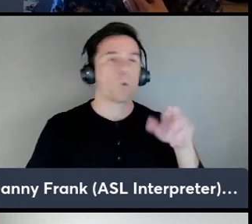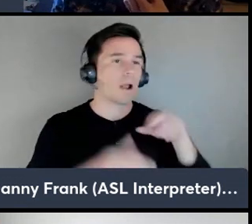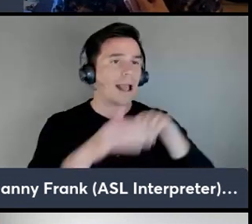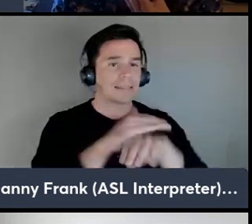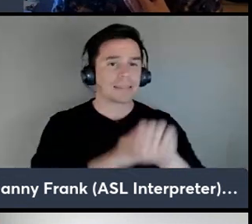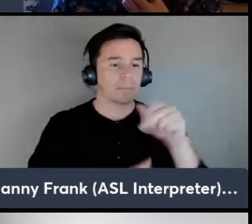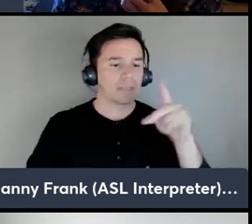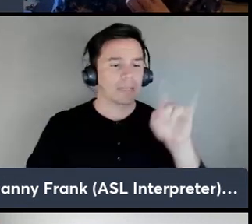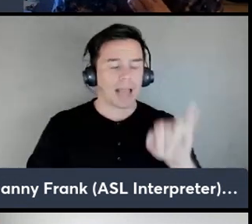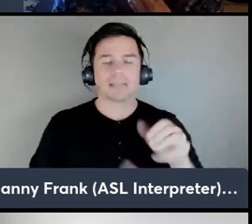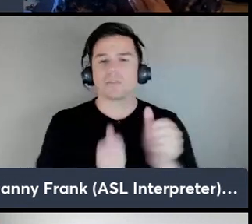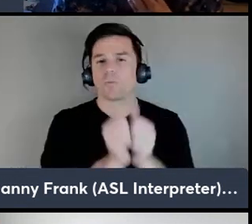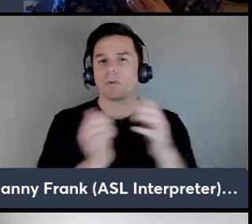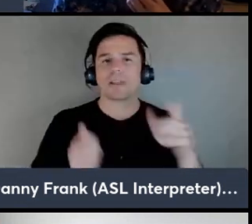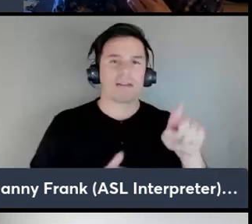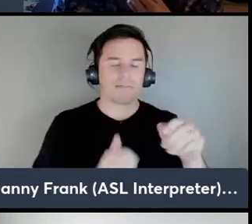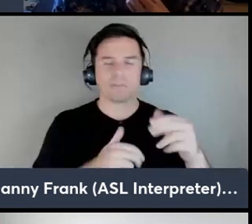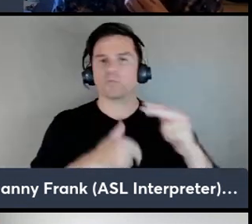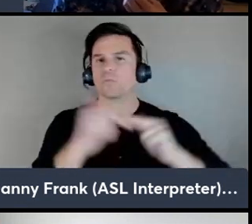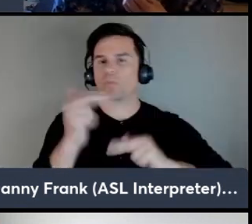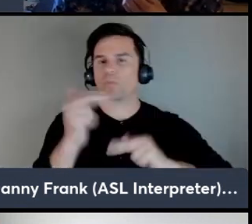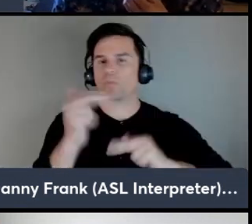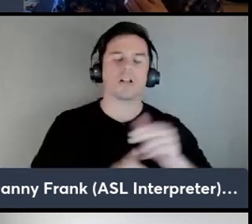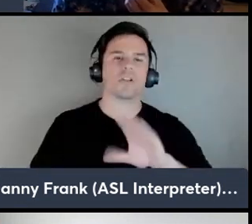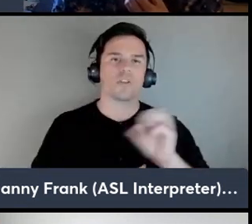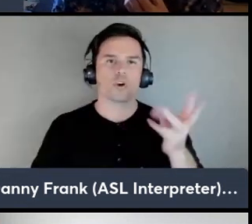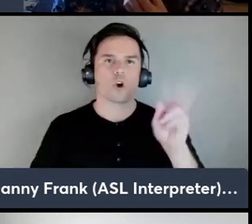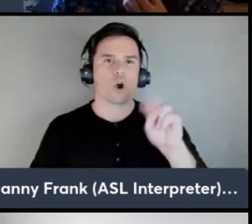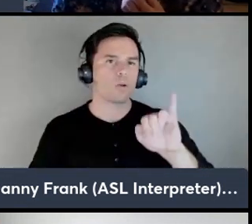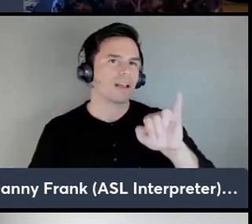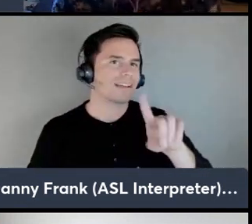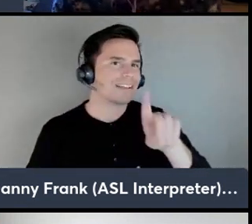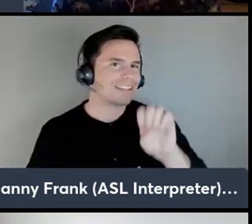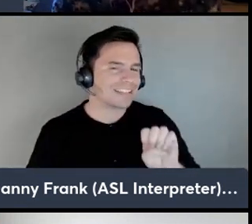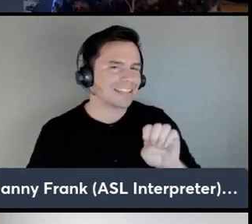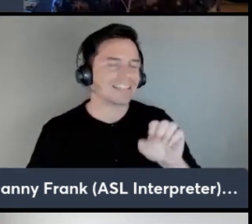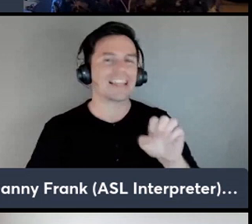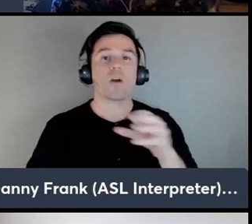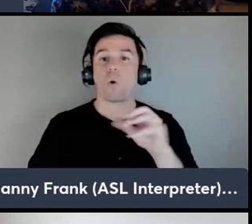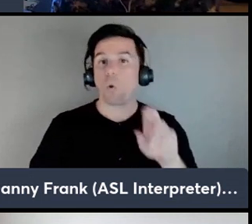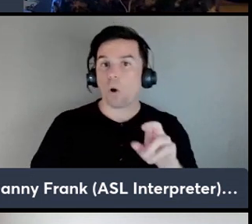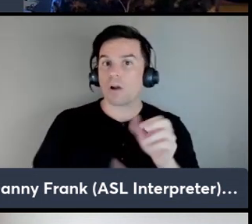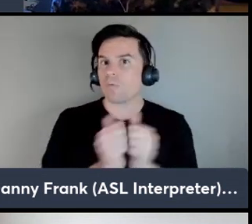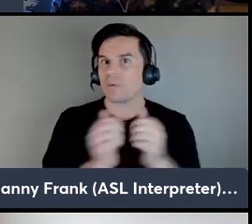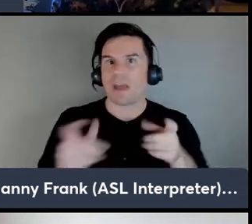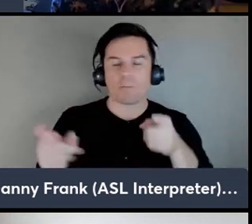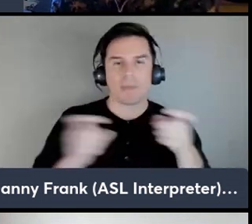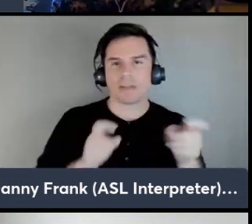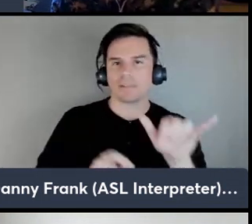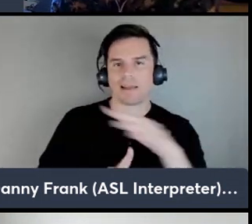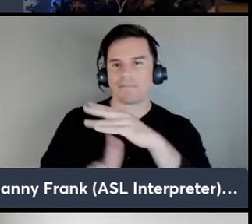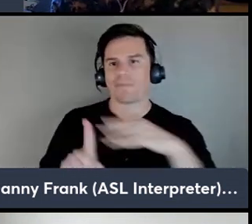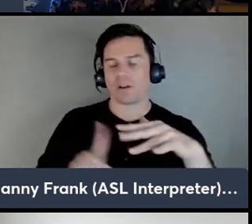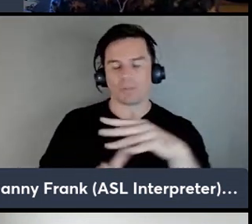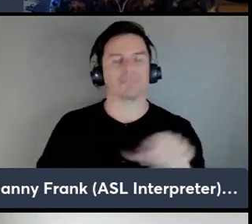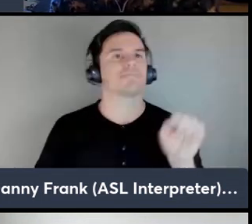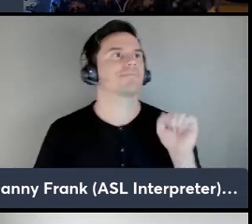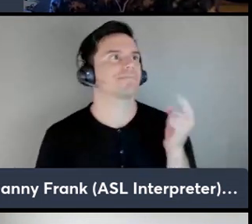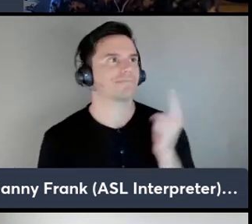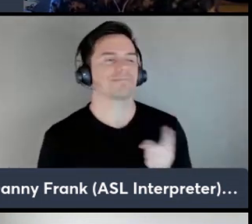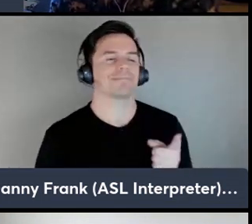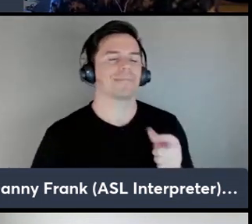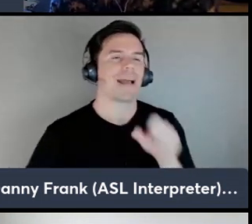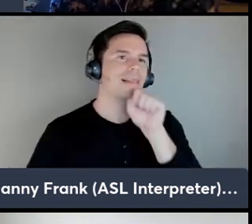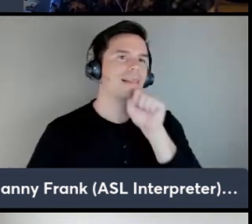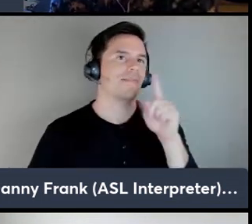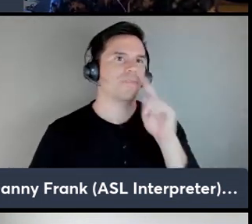build out their own IDE and manage that infrastructure or that environment. Yeah, and I love it for demos as well.